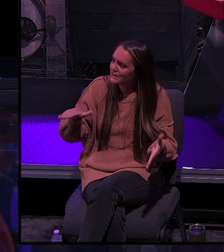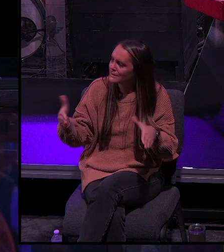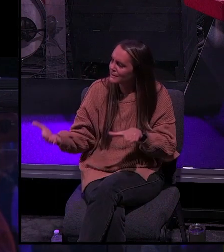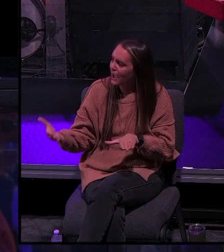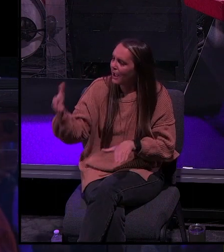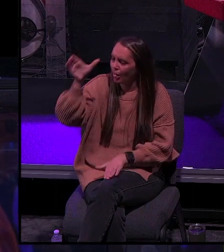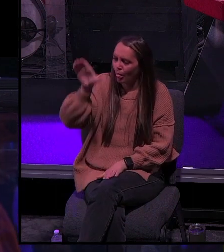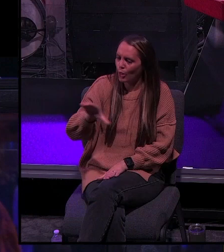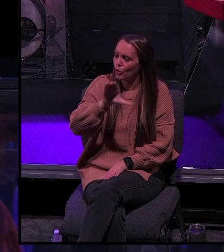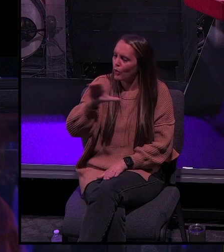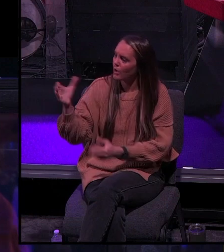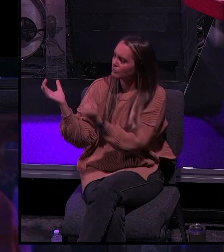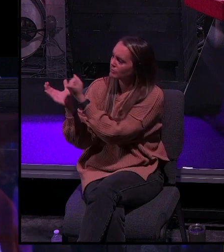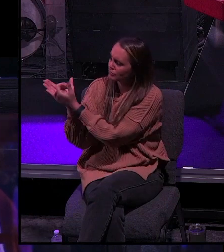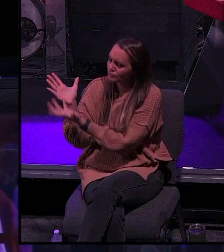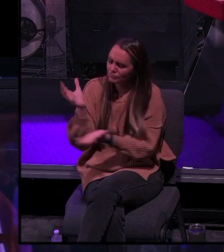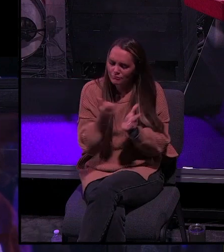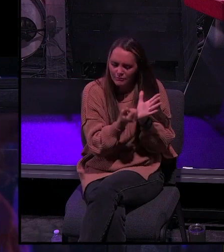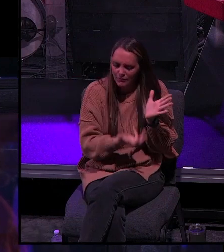I thank you, Lord, for who you are.